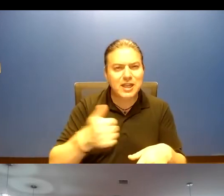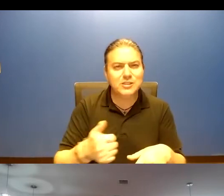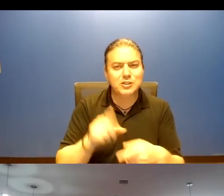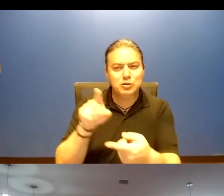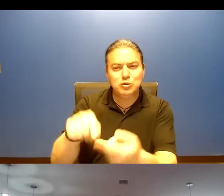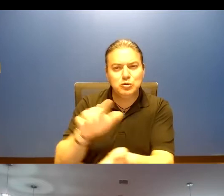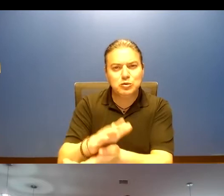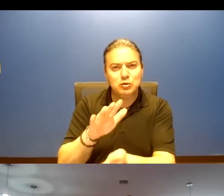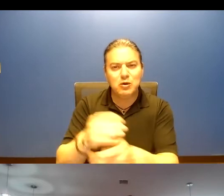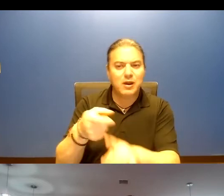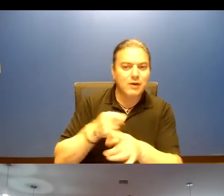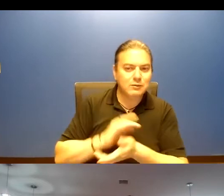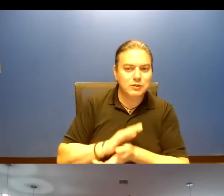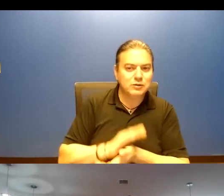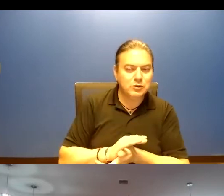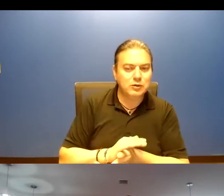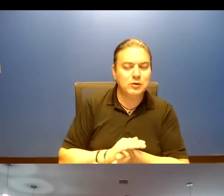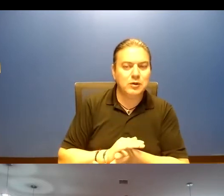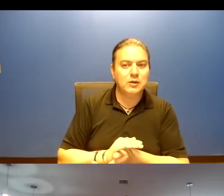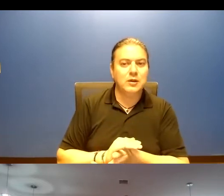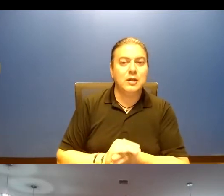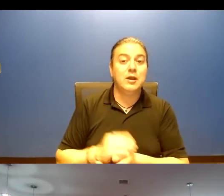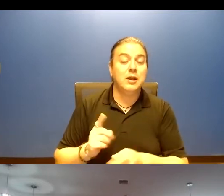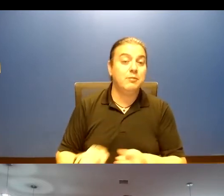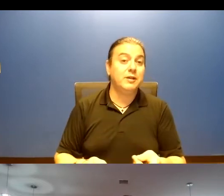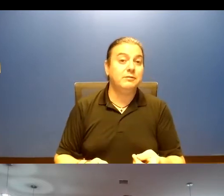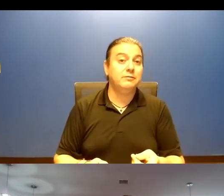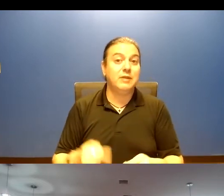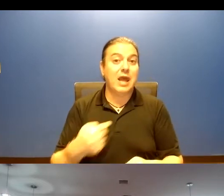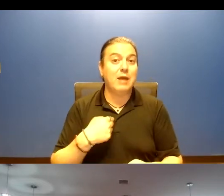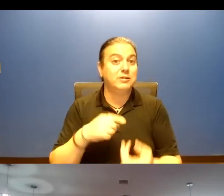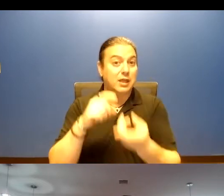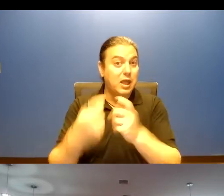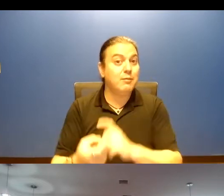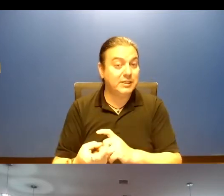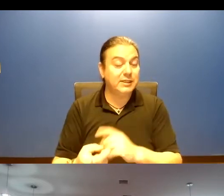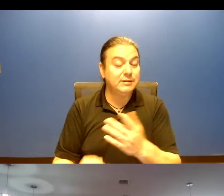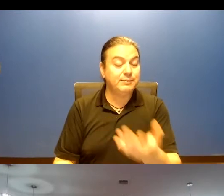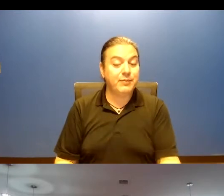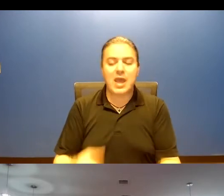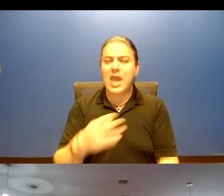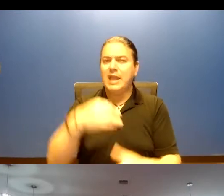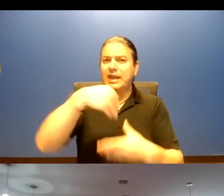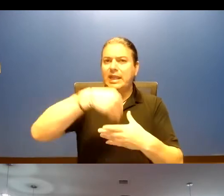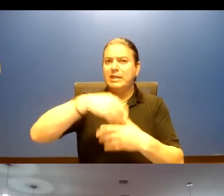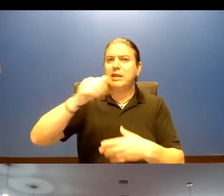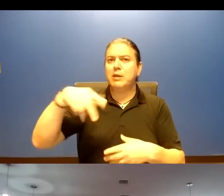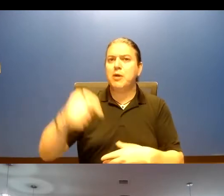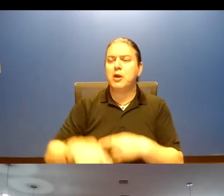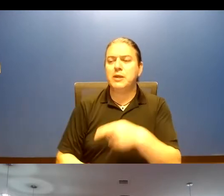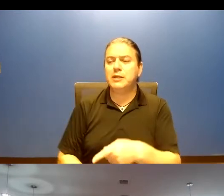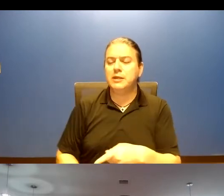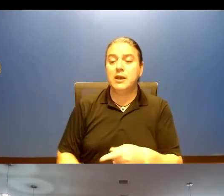obstacle. Luckily, it was met. And as far as the accommodations in the apartments, that was very well met with